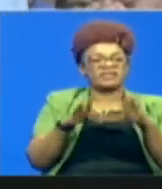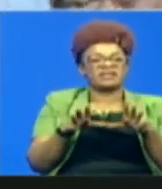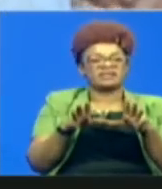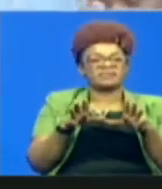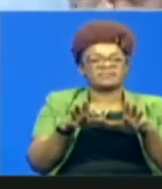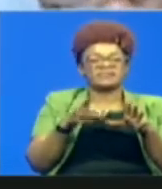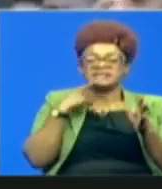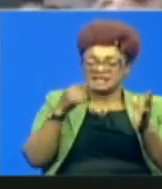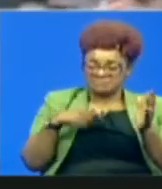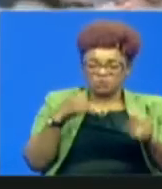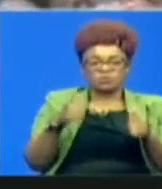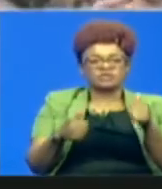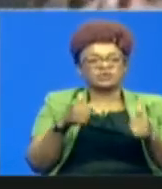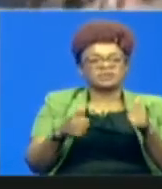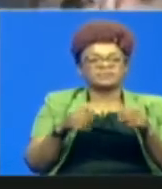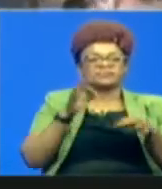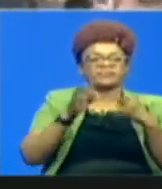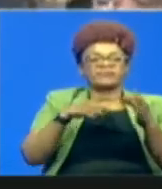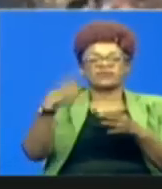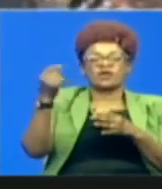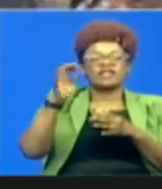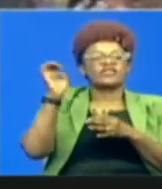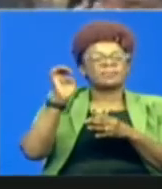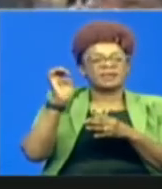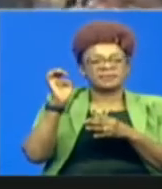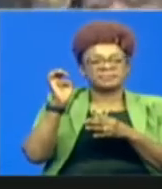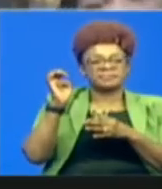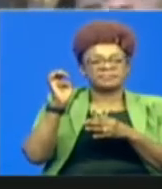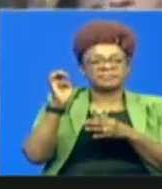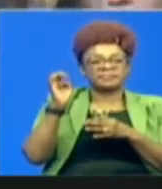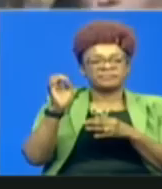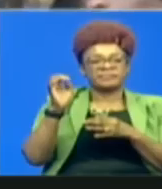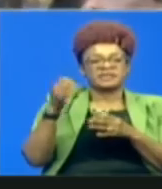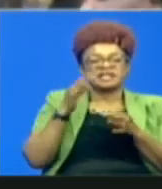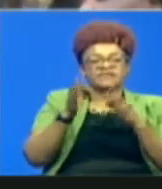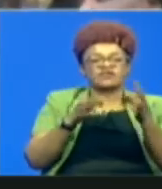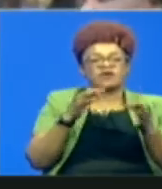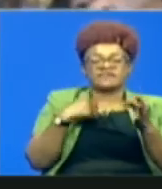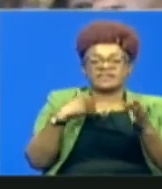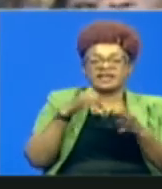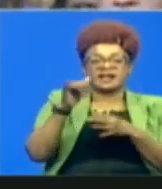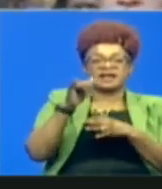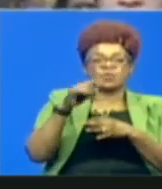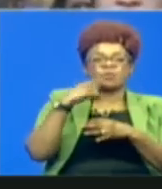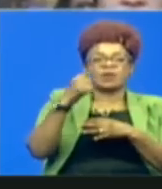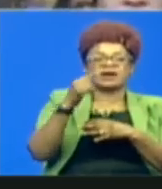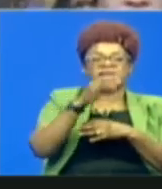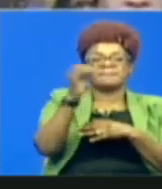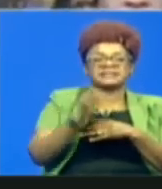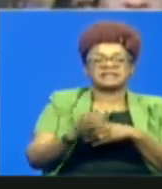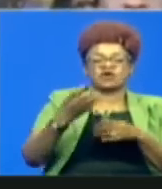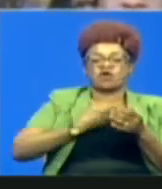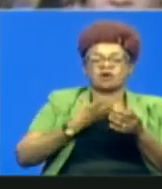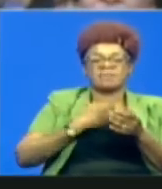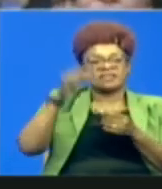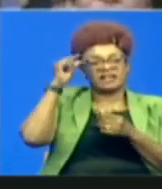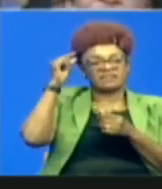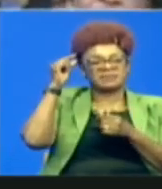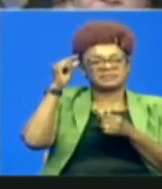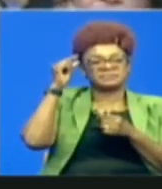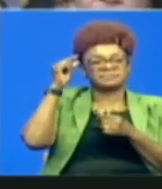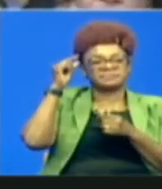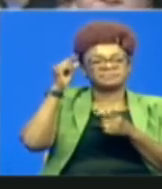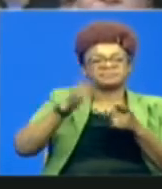Yes. If you go to Ethiopia, Ethiopian Airlines is 100% owned by the government. Yes. Then